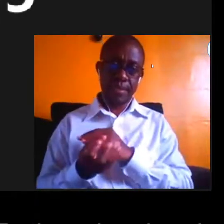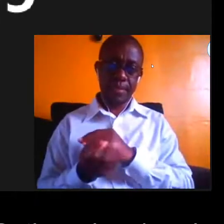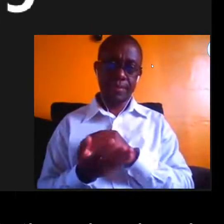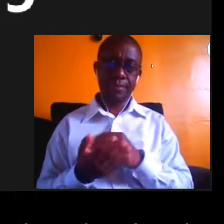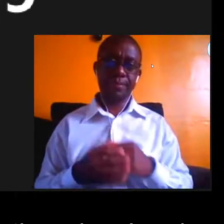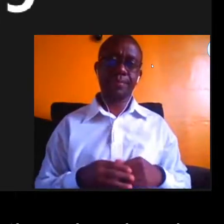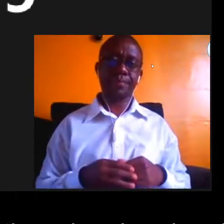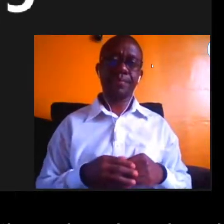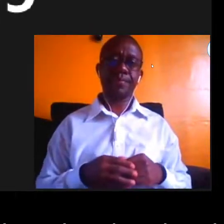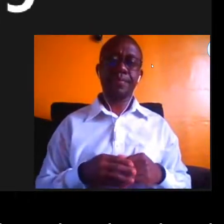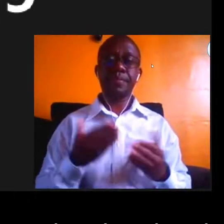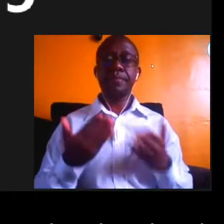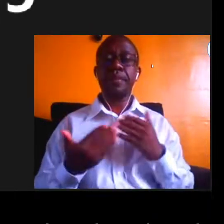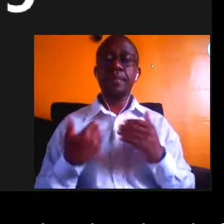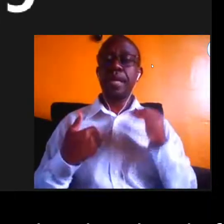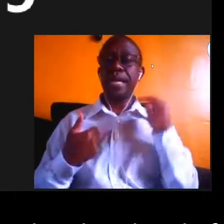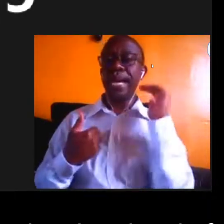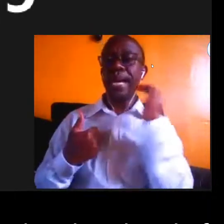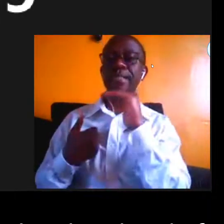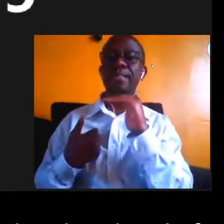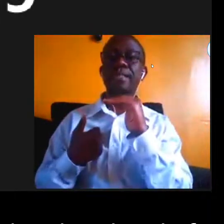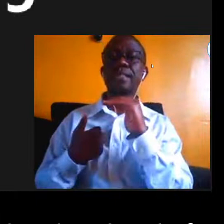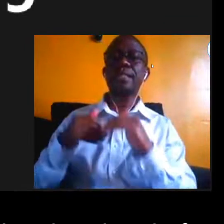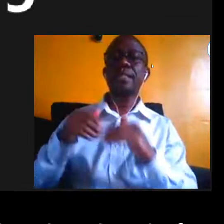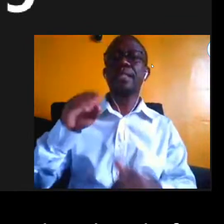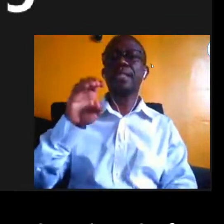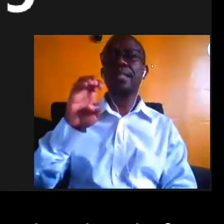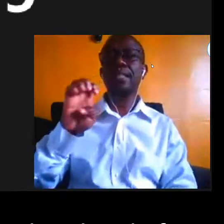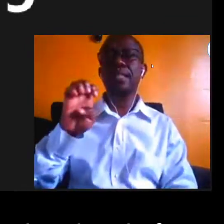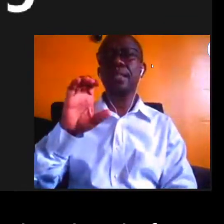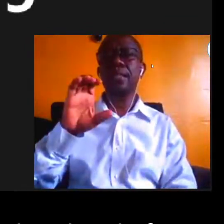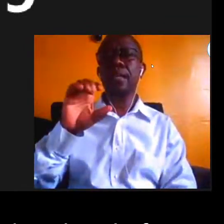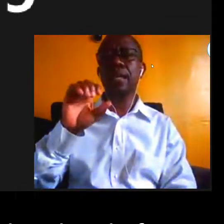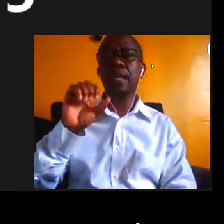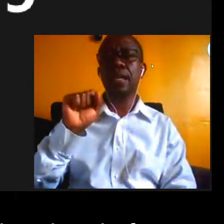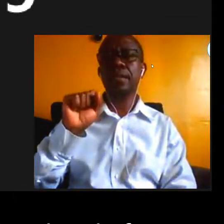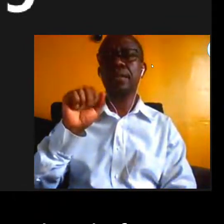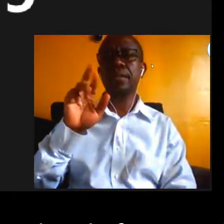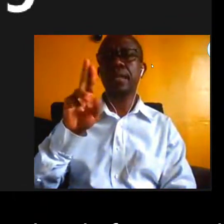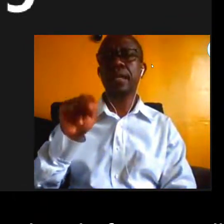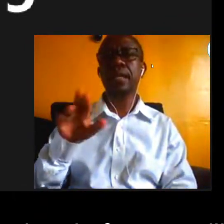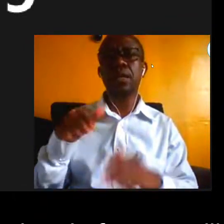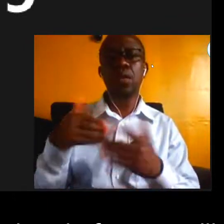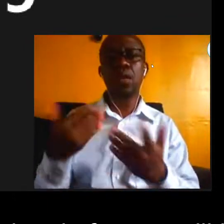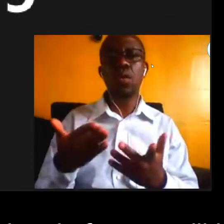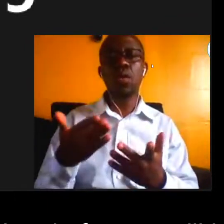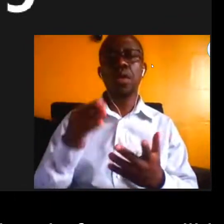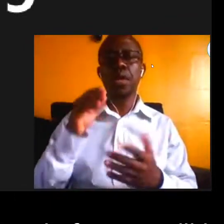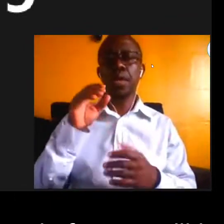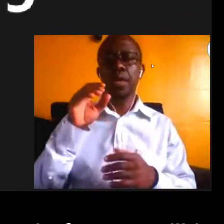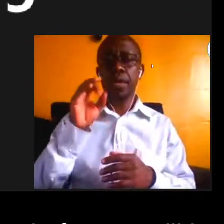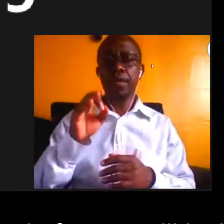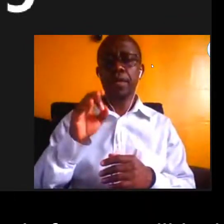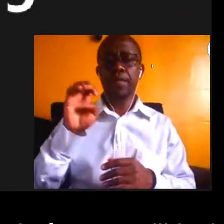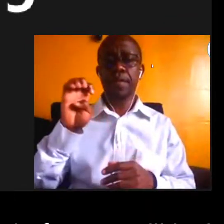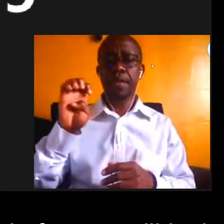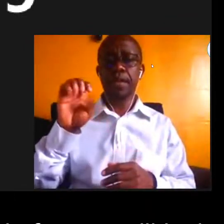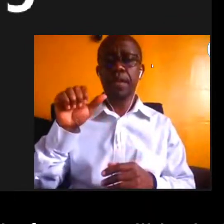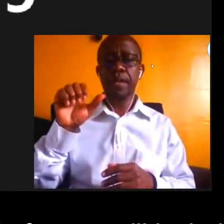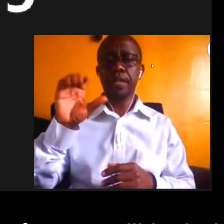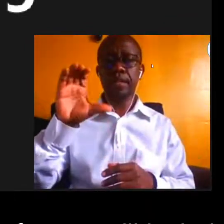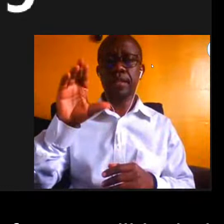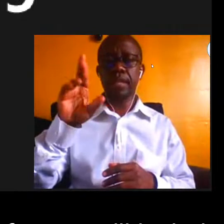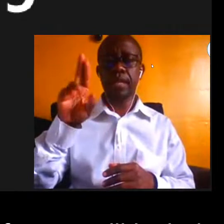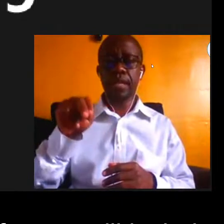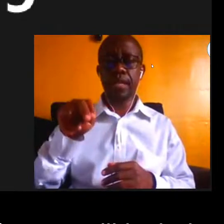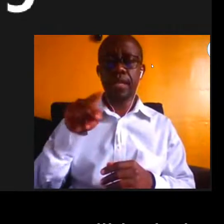that with Edson, whether it's referring to the EACRN or the. But if it is the EACRN, we are working towards improving